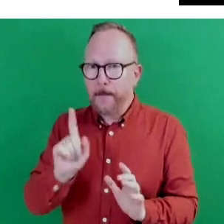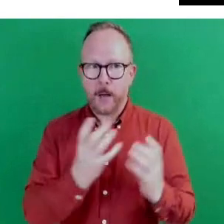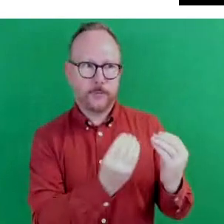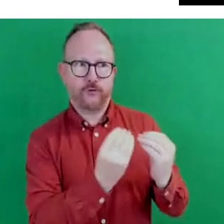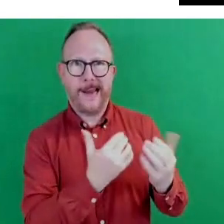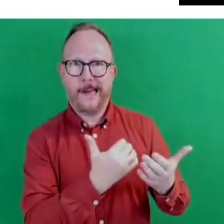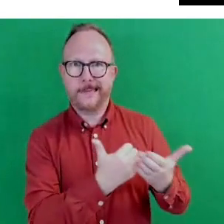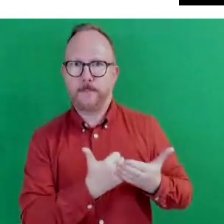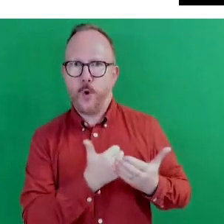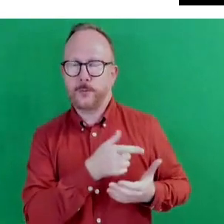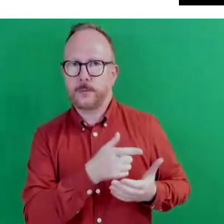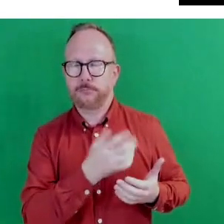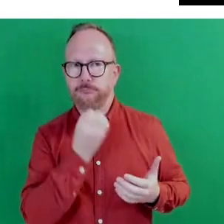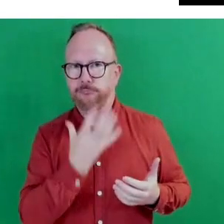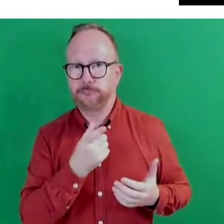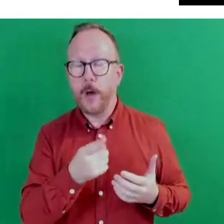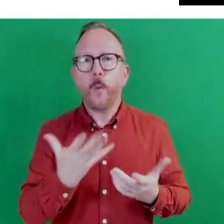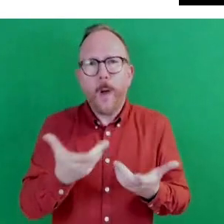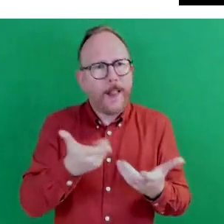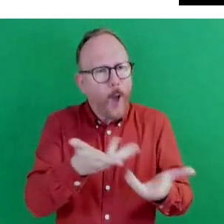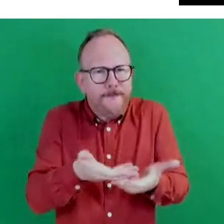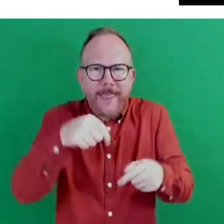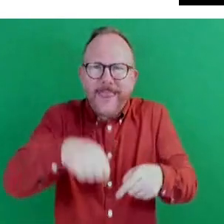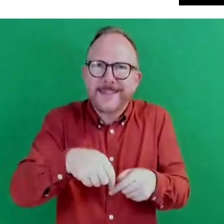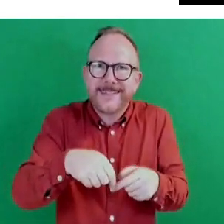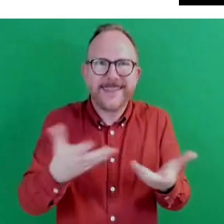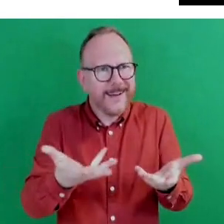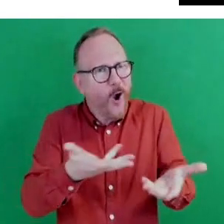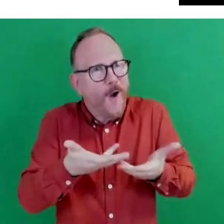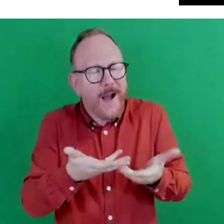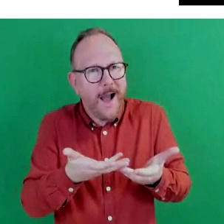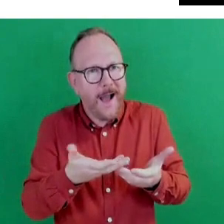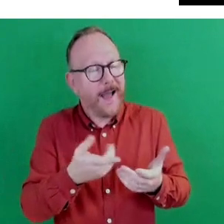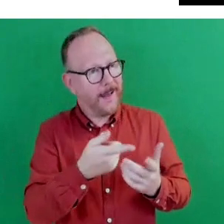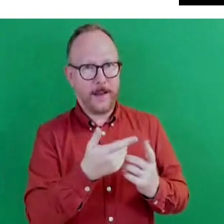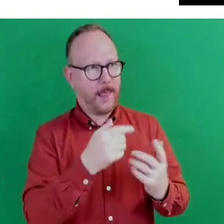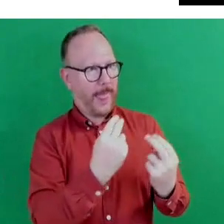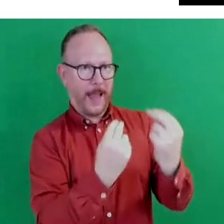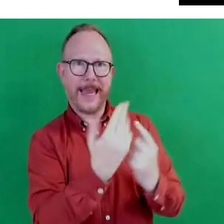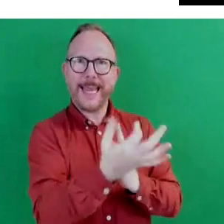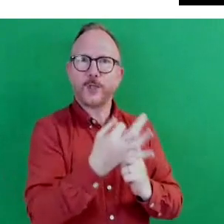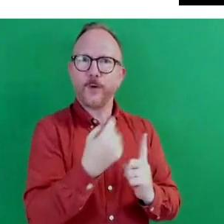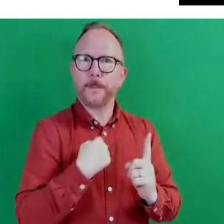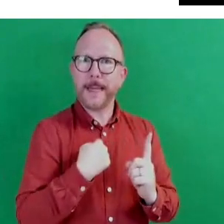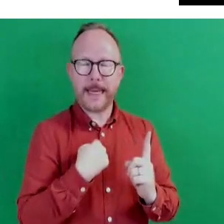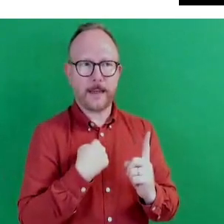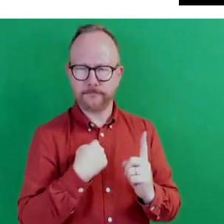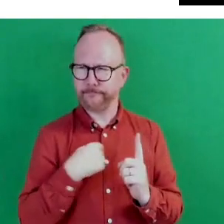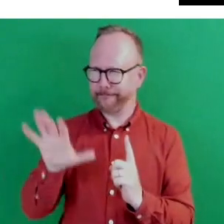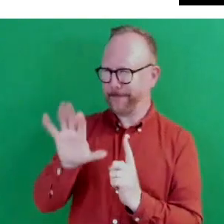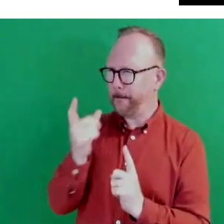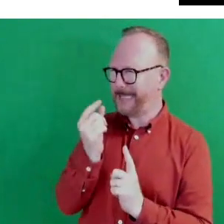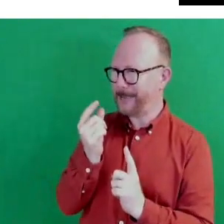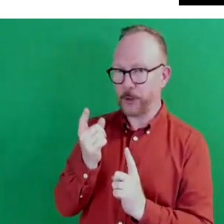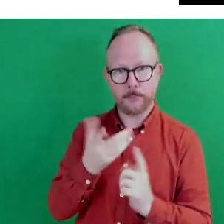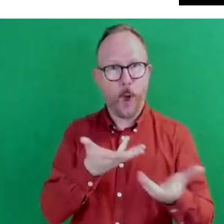because, well, first of all, you've been offered the position because the people who have interviewed you, they can see potential in you, and second of all, the training